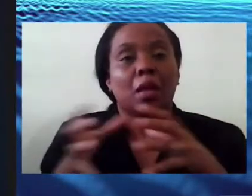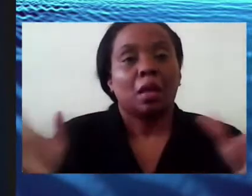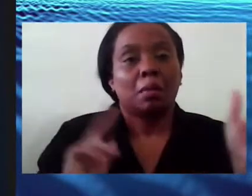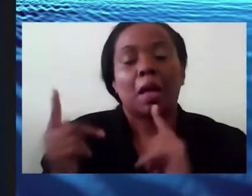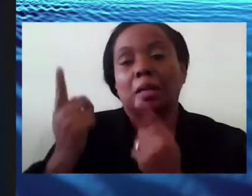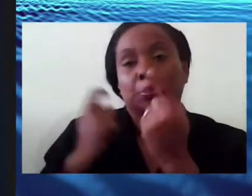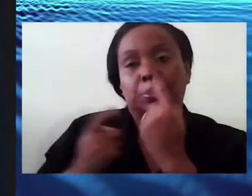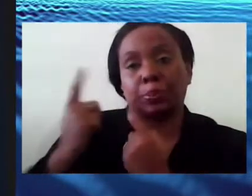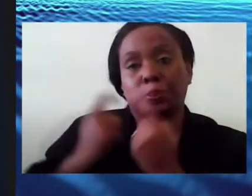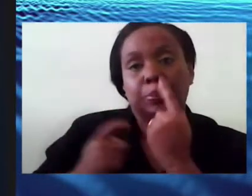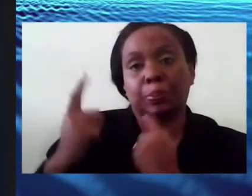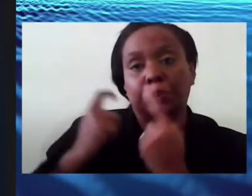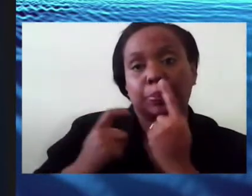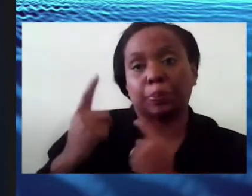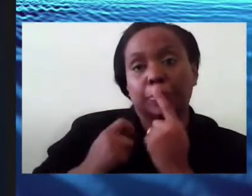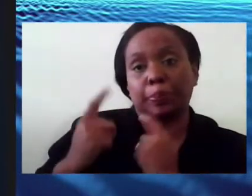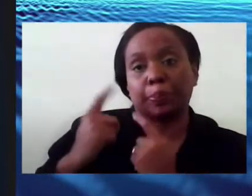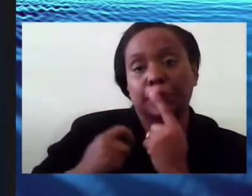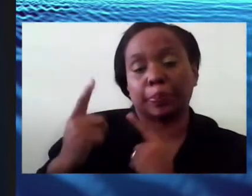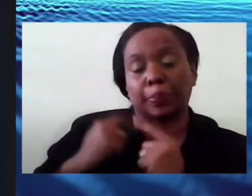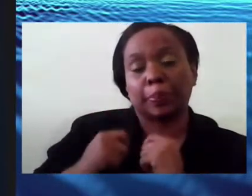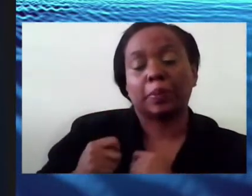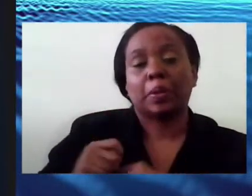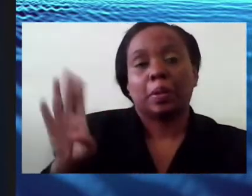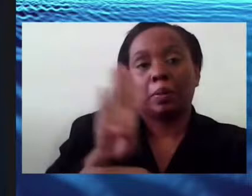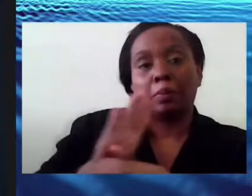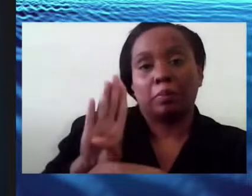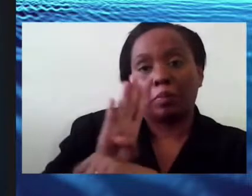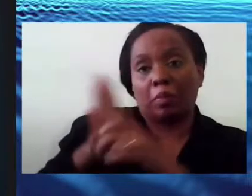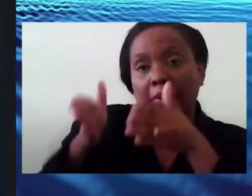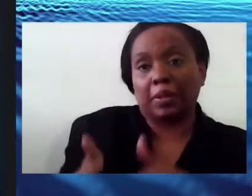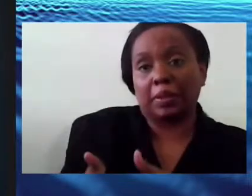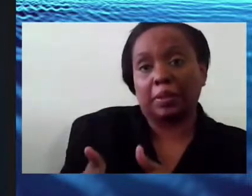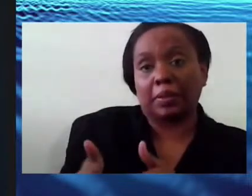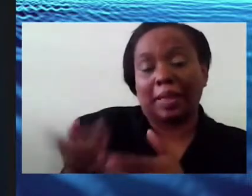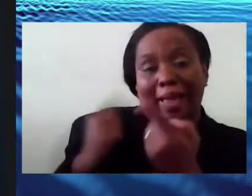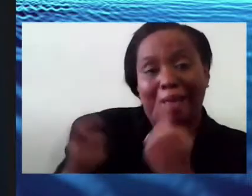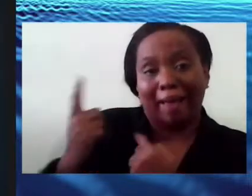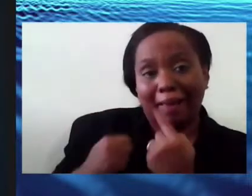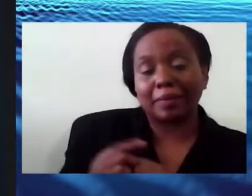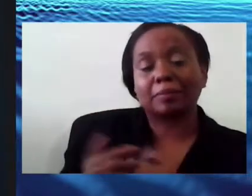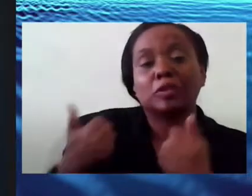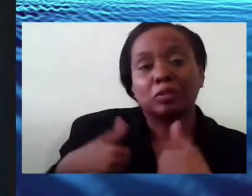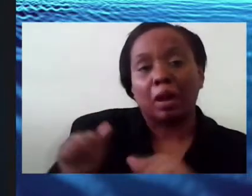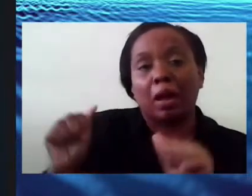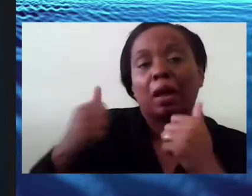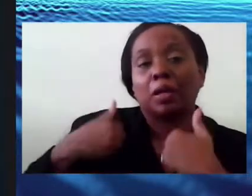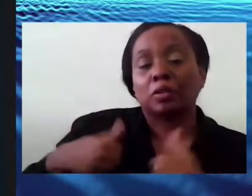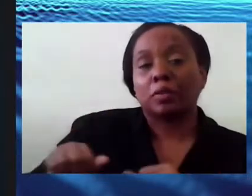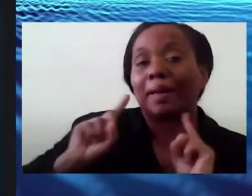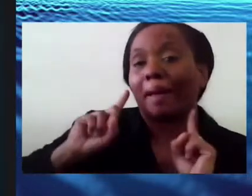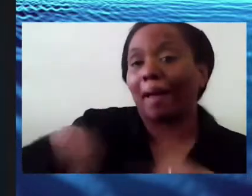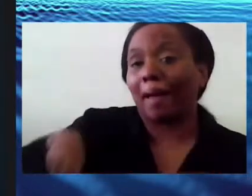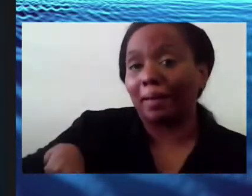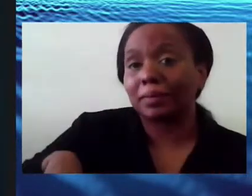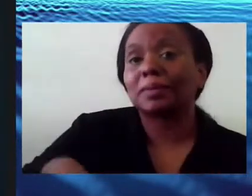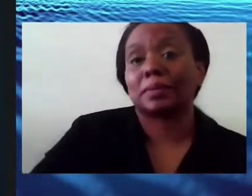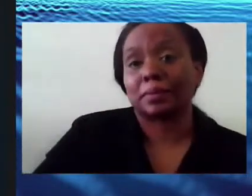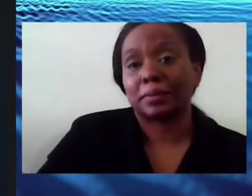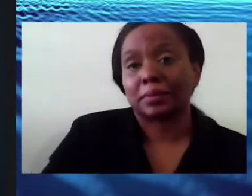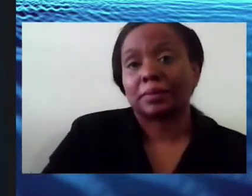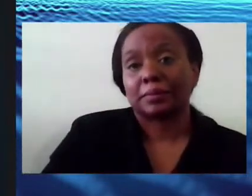getting questions from Barbadians. And we try our best to answer those in these briefings as much as we